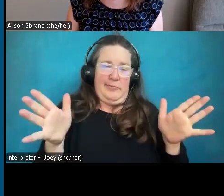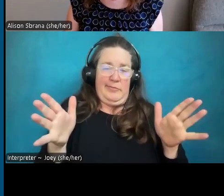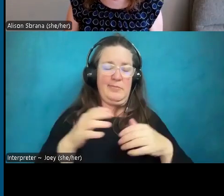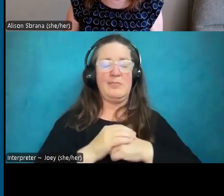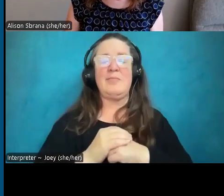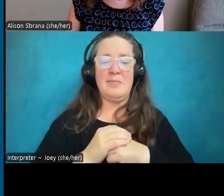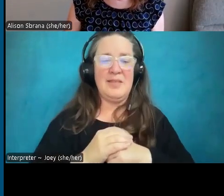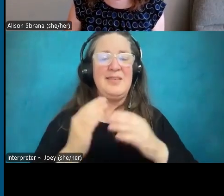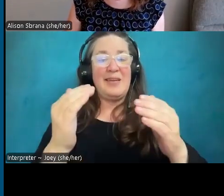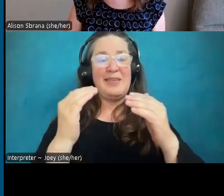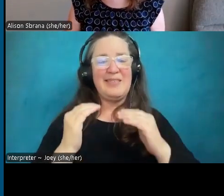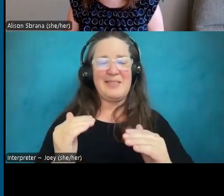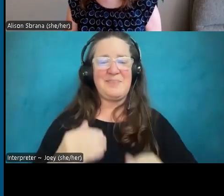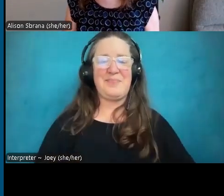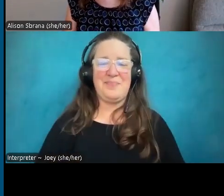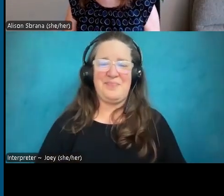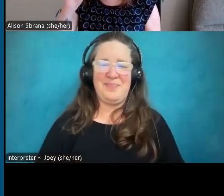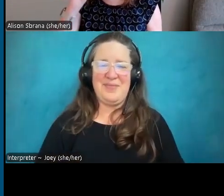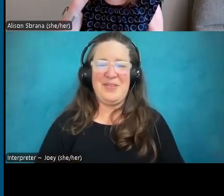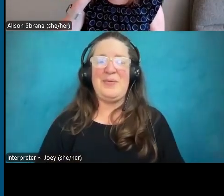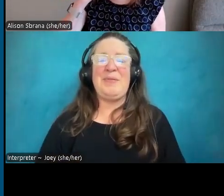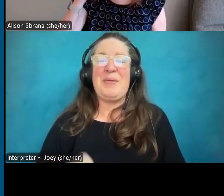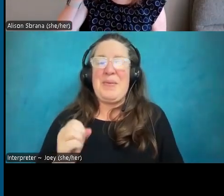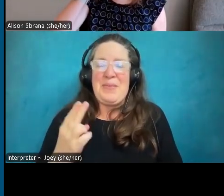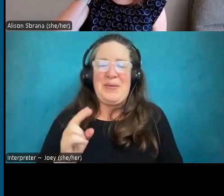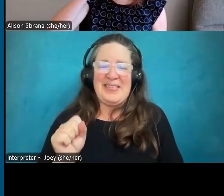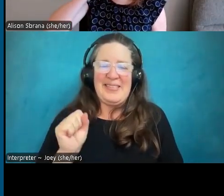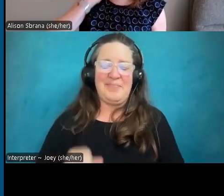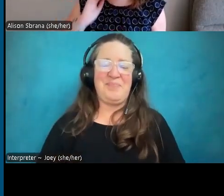Next slide, please. Oh, thanks.